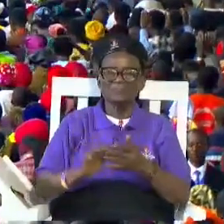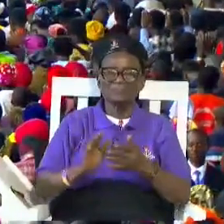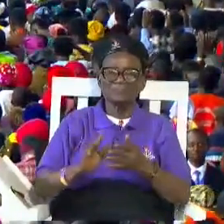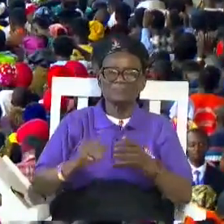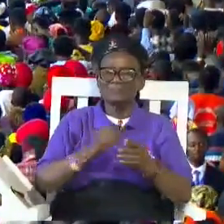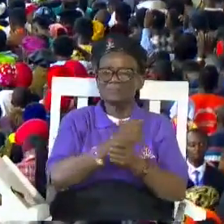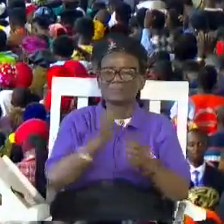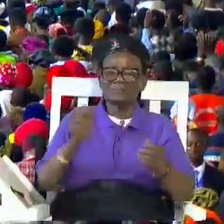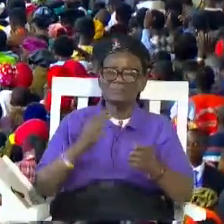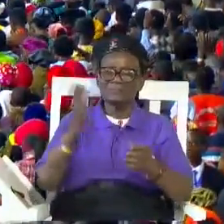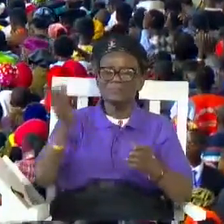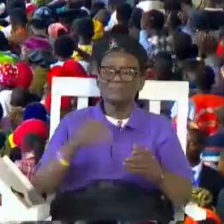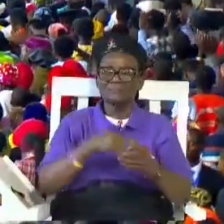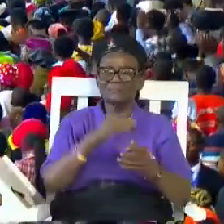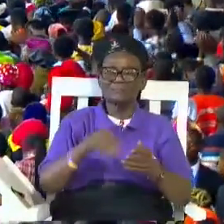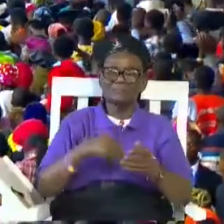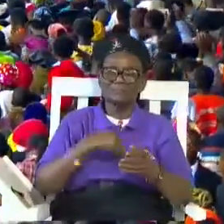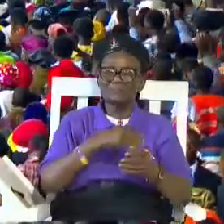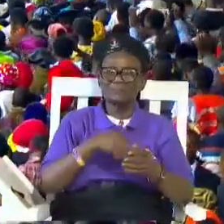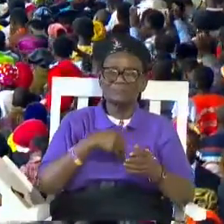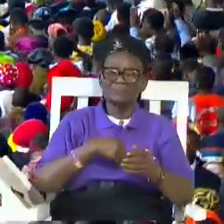Amen. Save their souls.